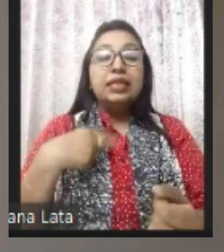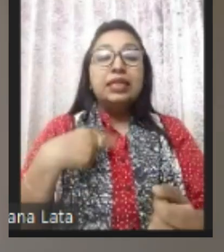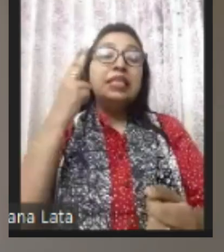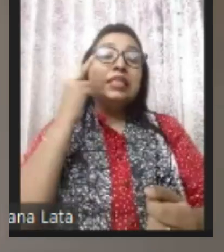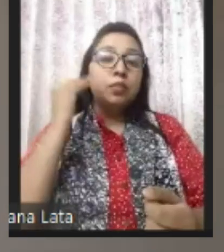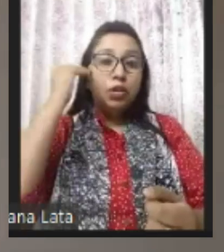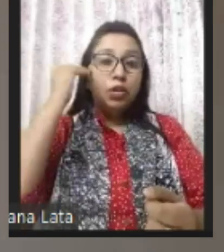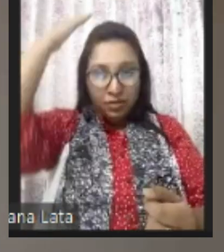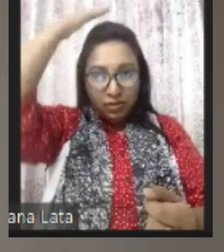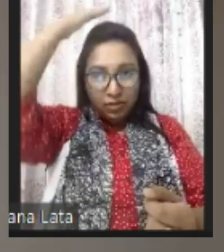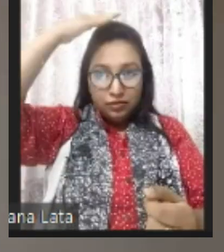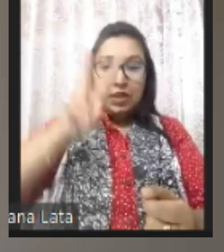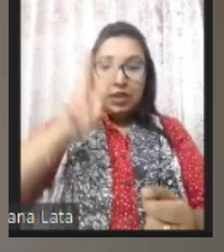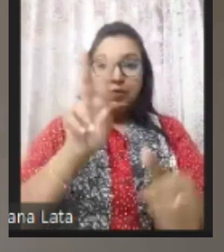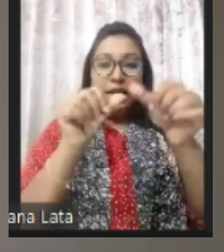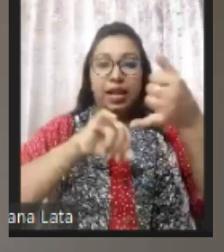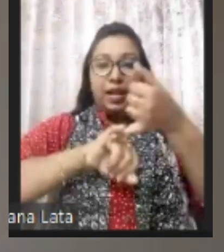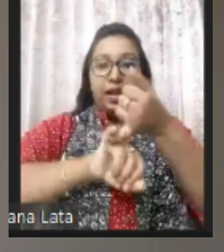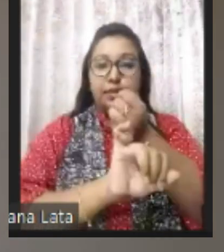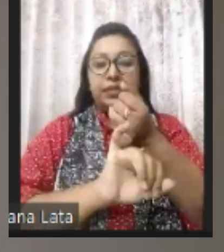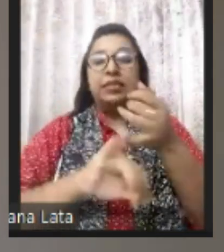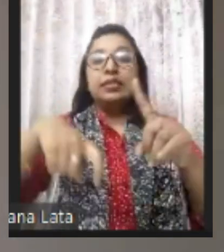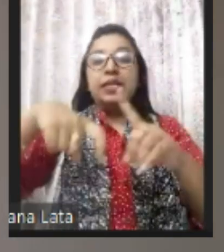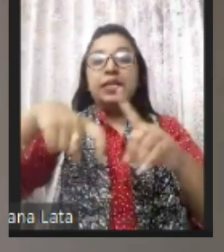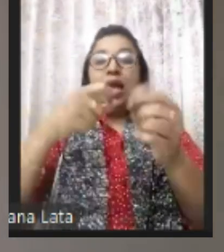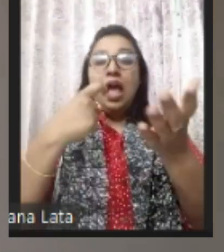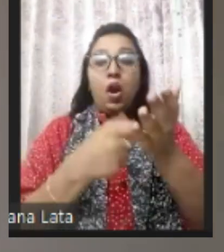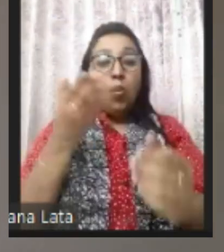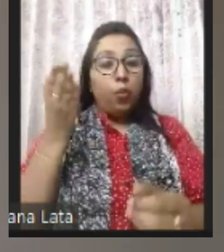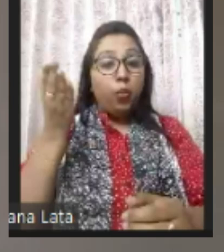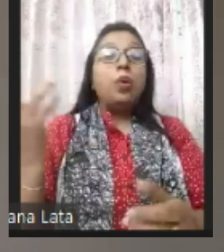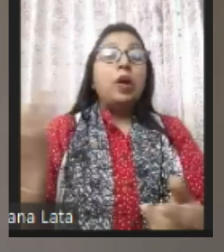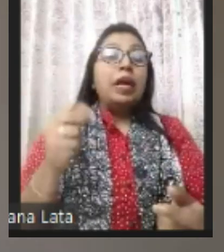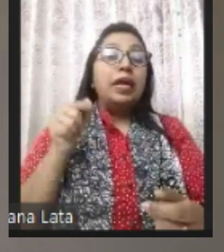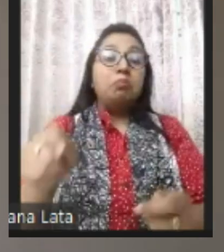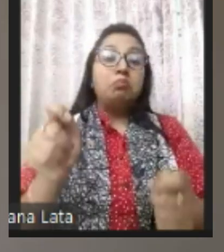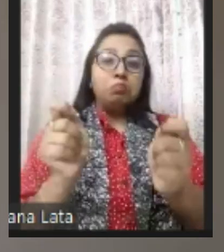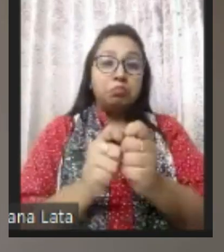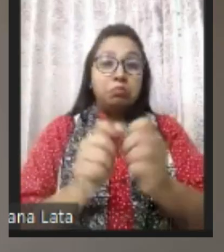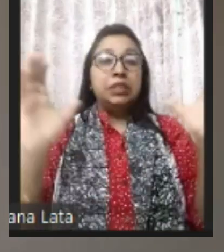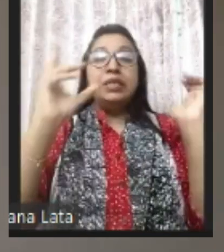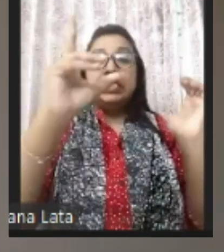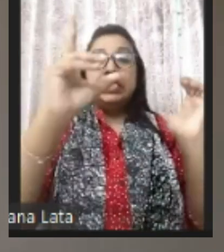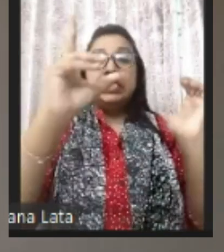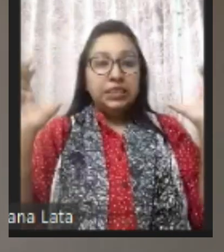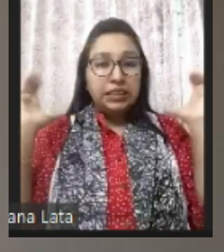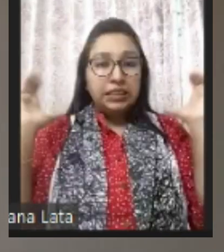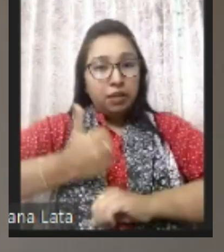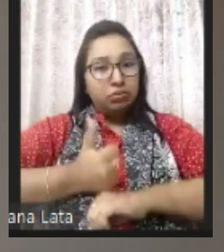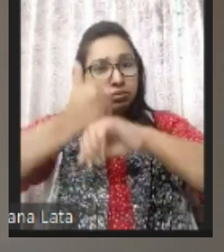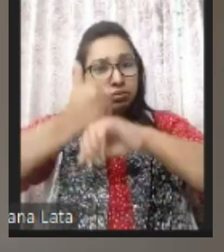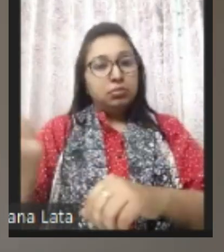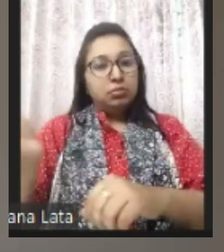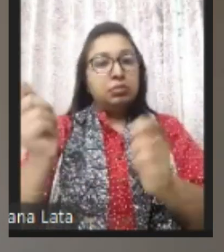the ISOC Accessibility Standing Group, and also has a key role to